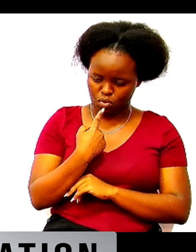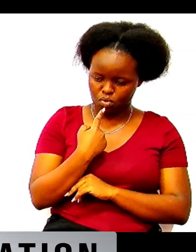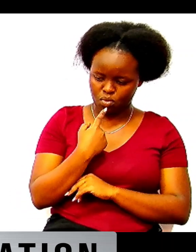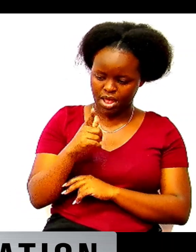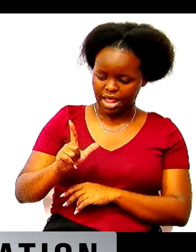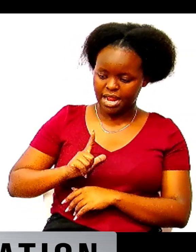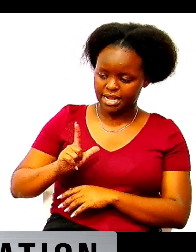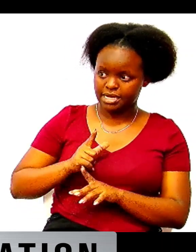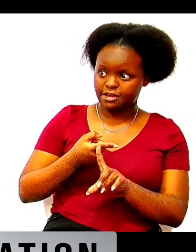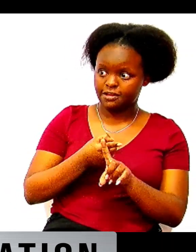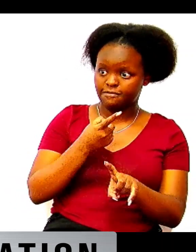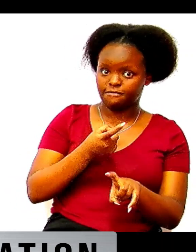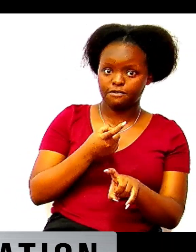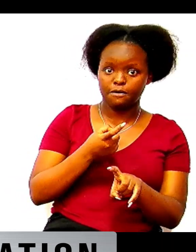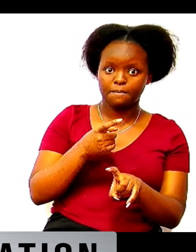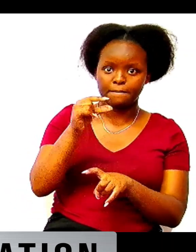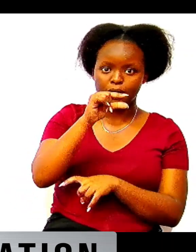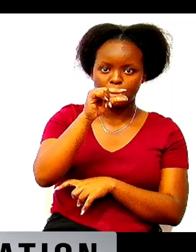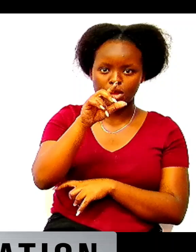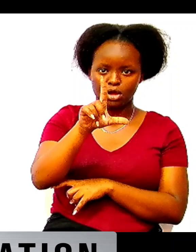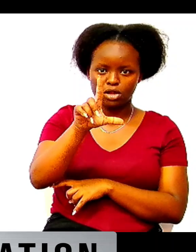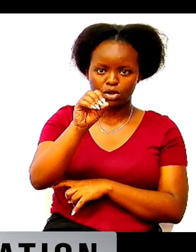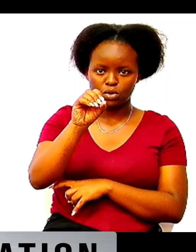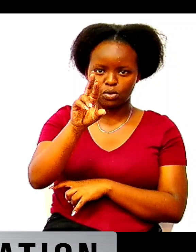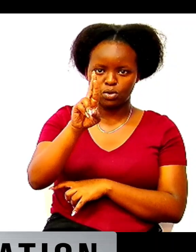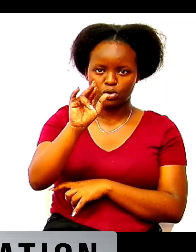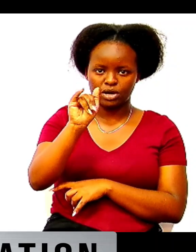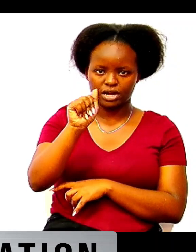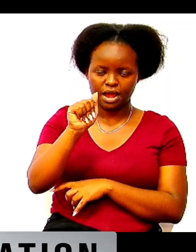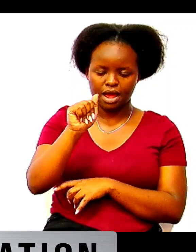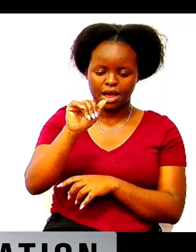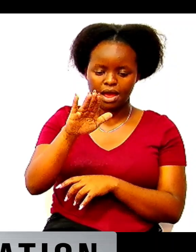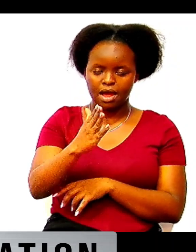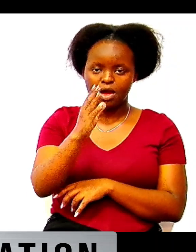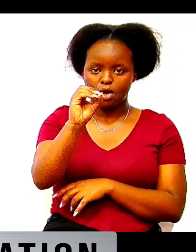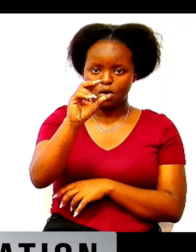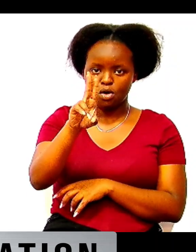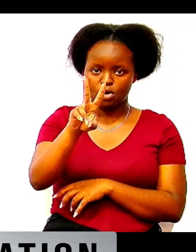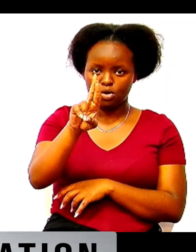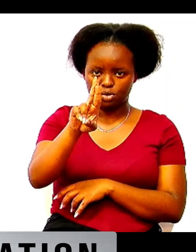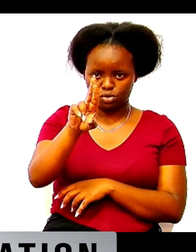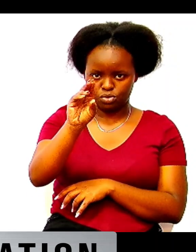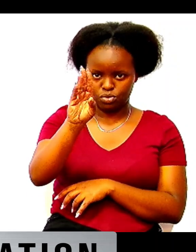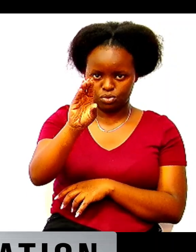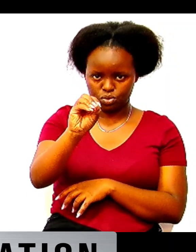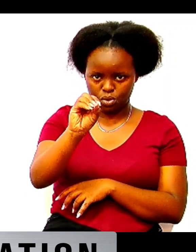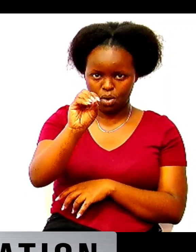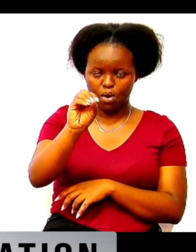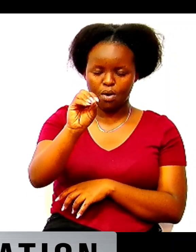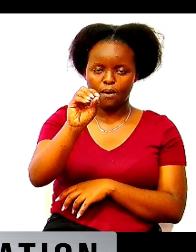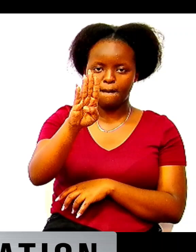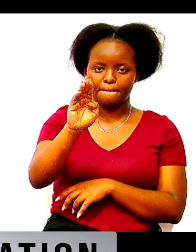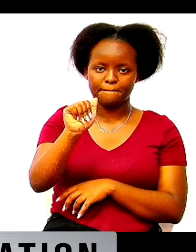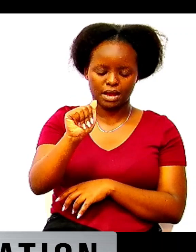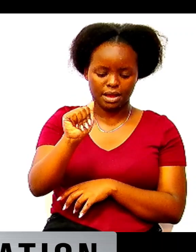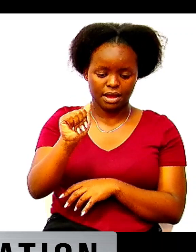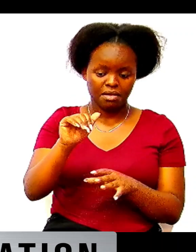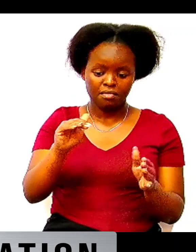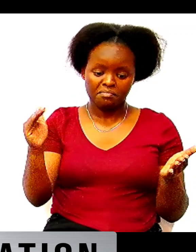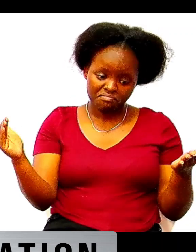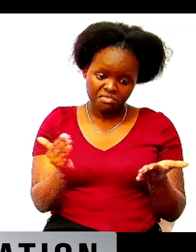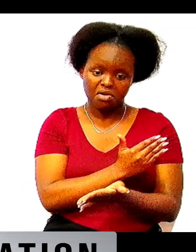from anaitwa Gloria Orioba. She's now being thrown out of parliament because alienda kumit